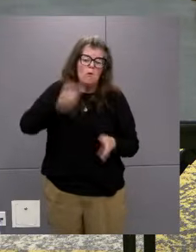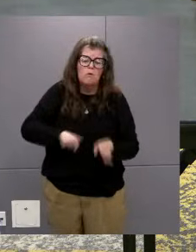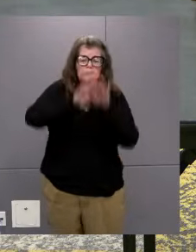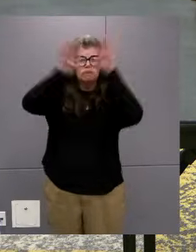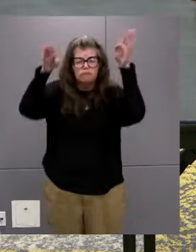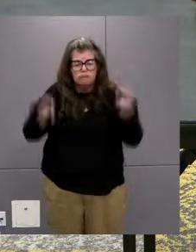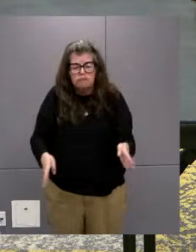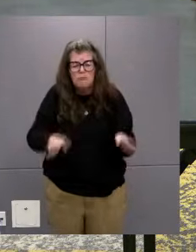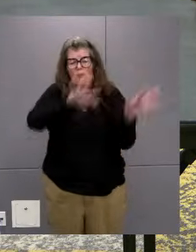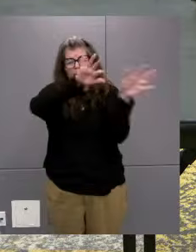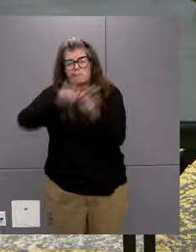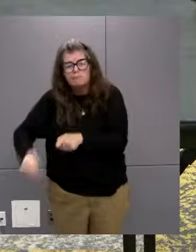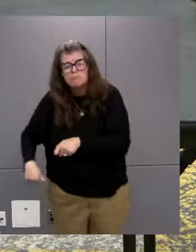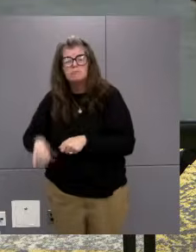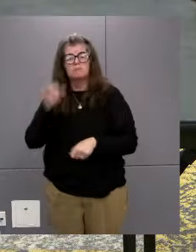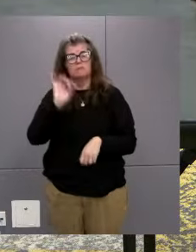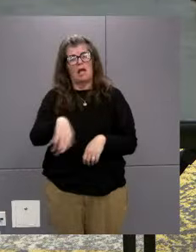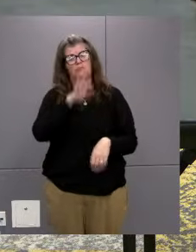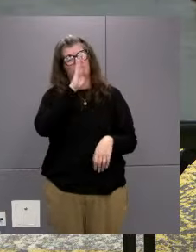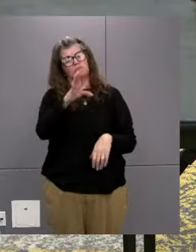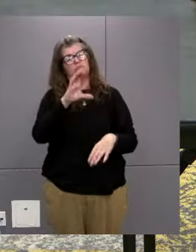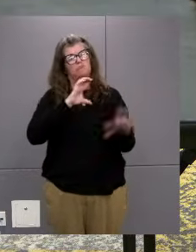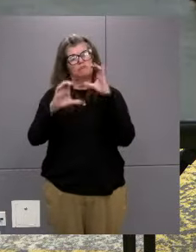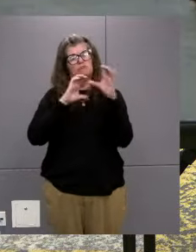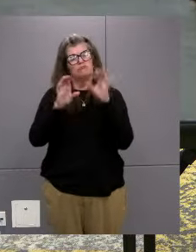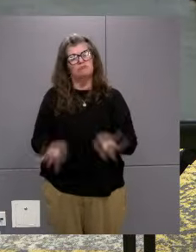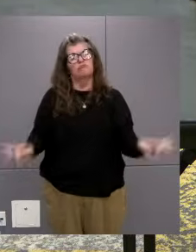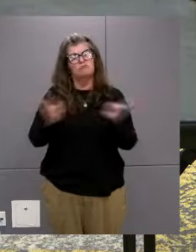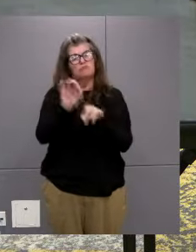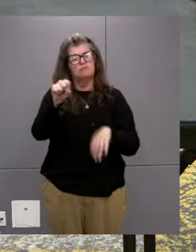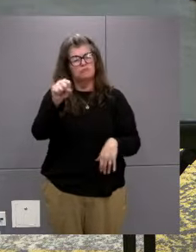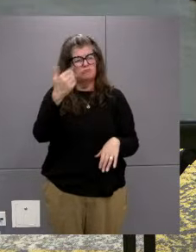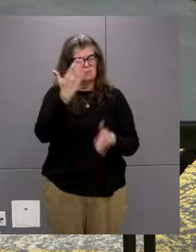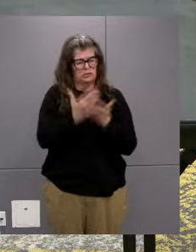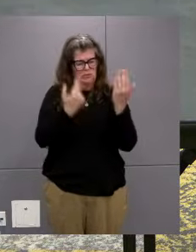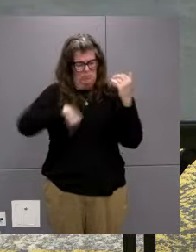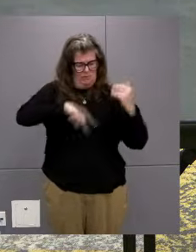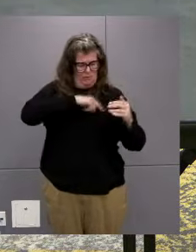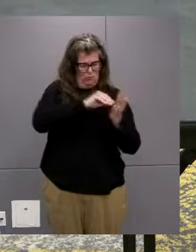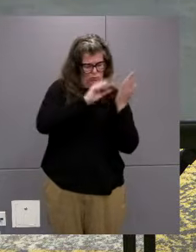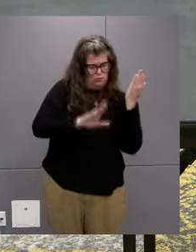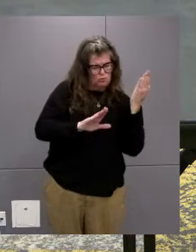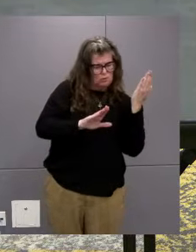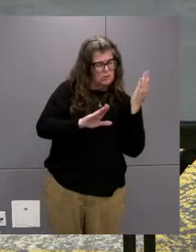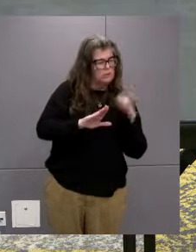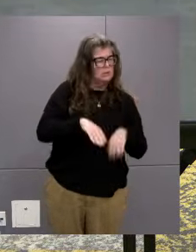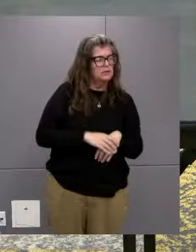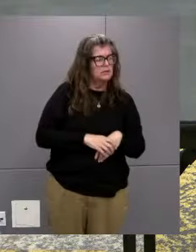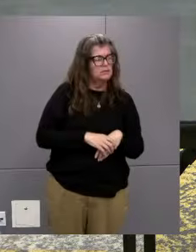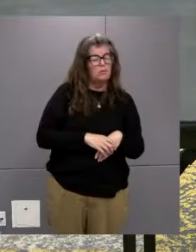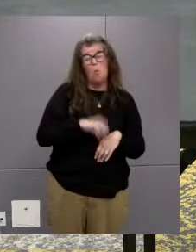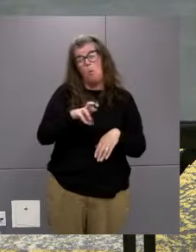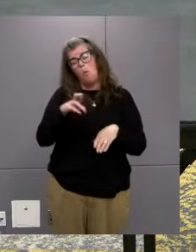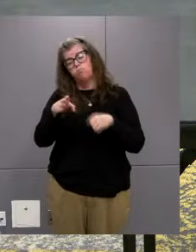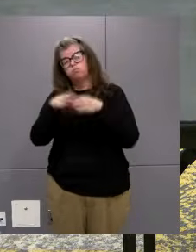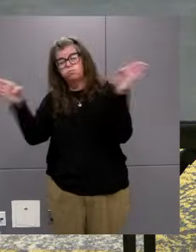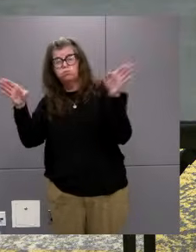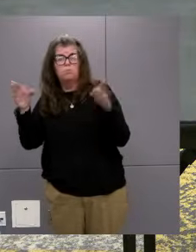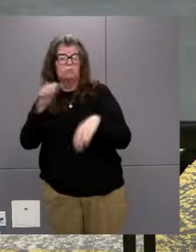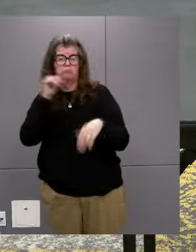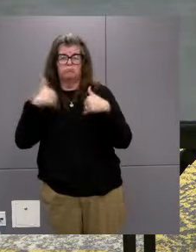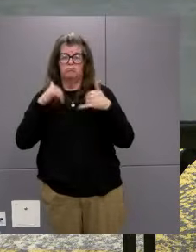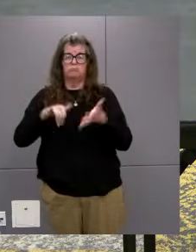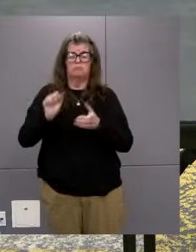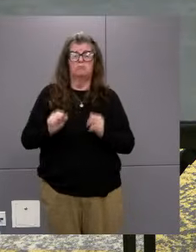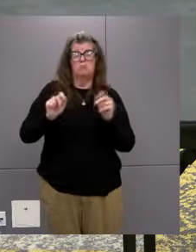think those candid conversations are important, and some of our students or public will not have that opportunity, but I will